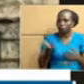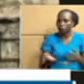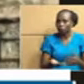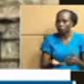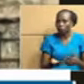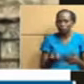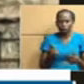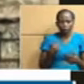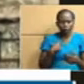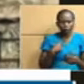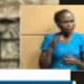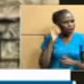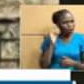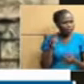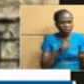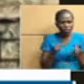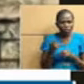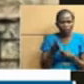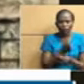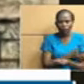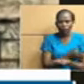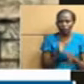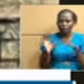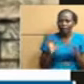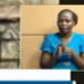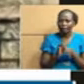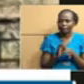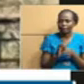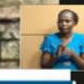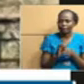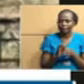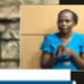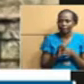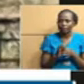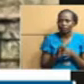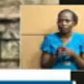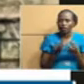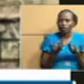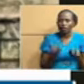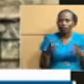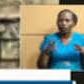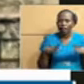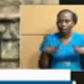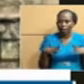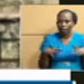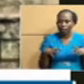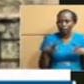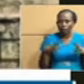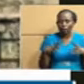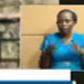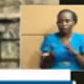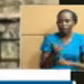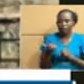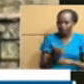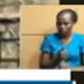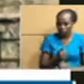in some of the discussions earlier, especially regarding pre-retirement and retirement benefits. We